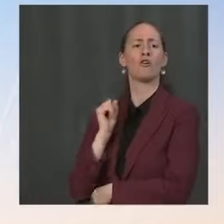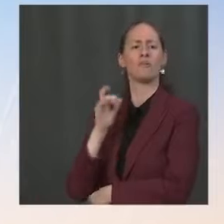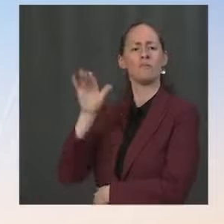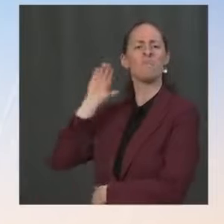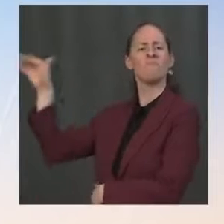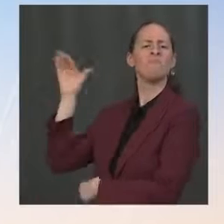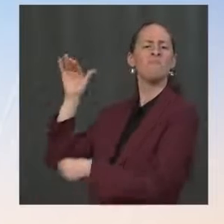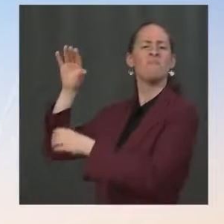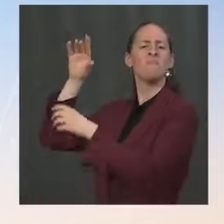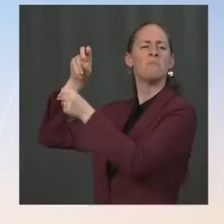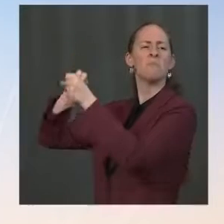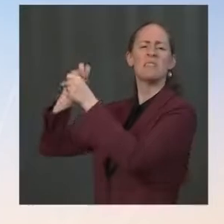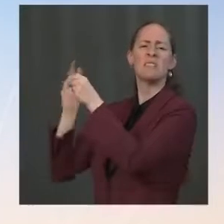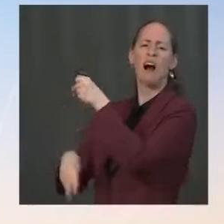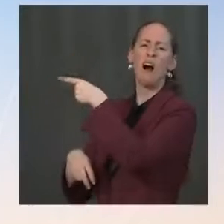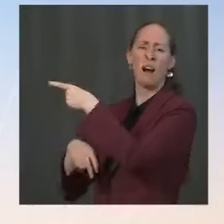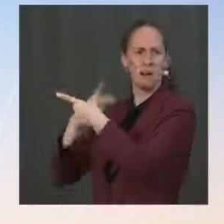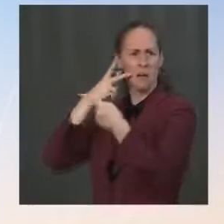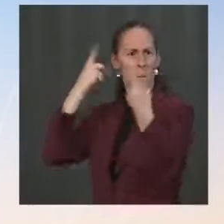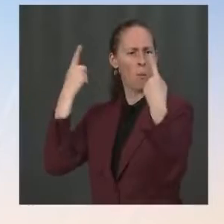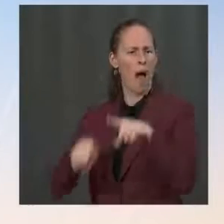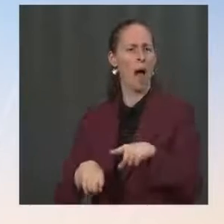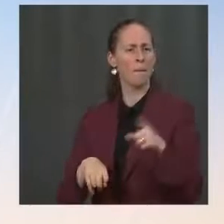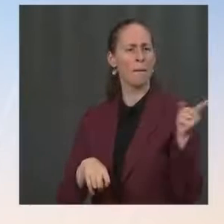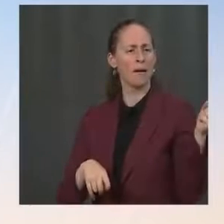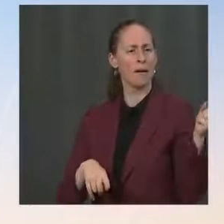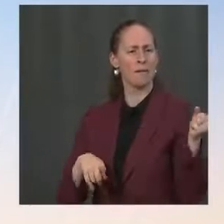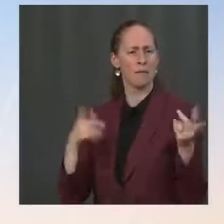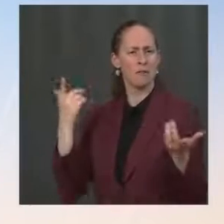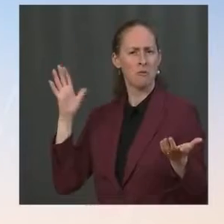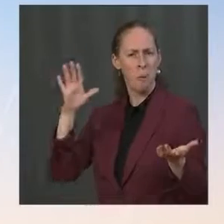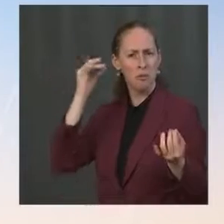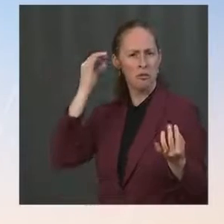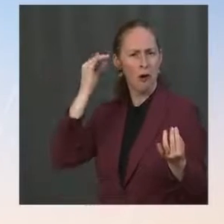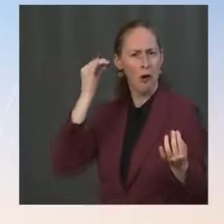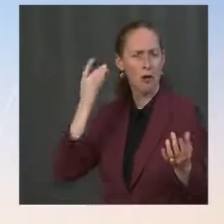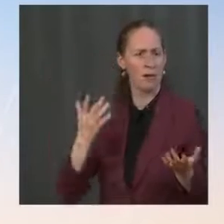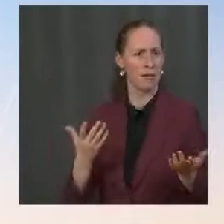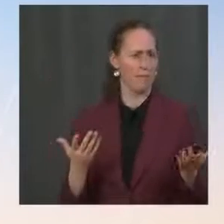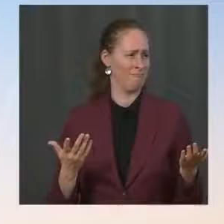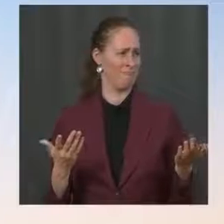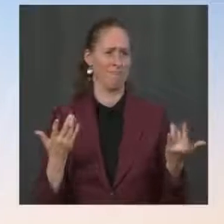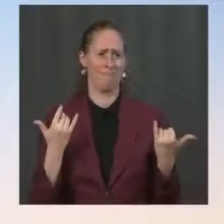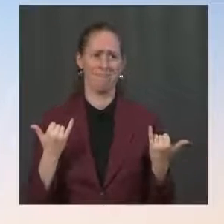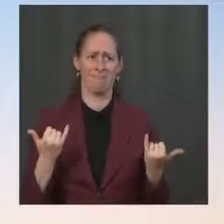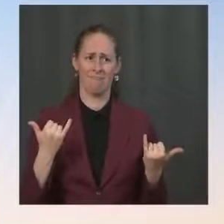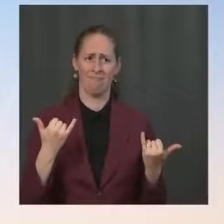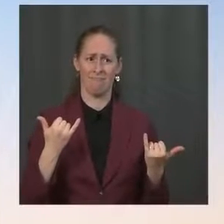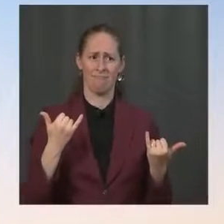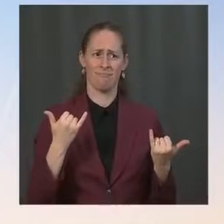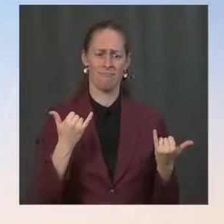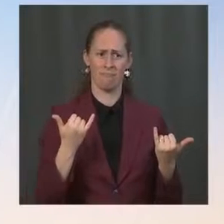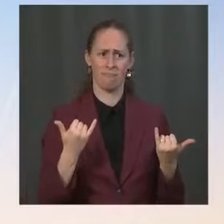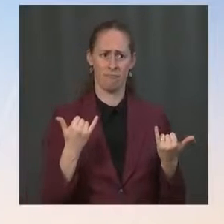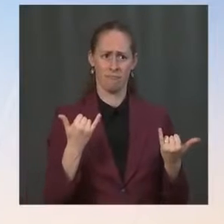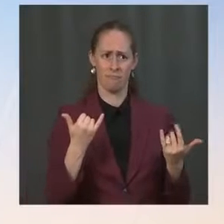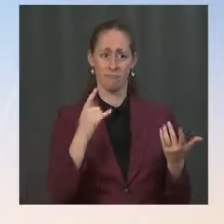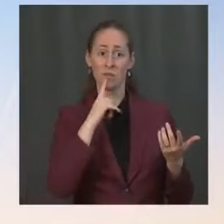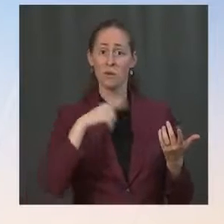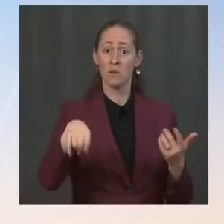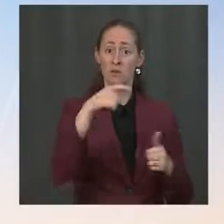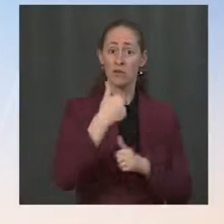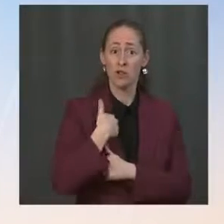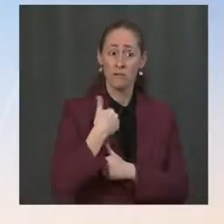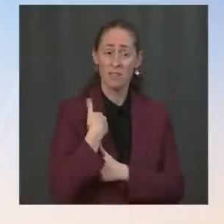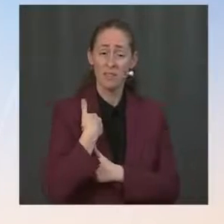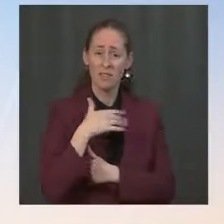the White House's response to that? I would say first, this is a day where U.S. service members, 12 of them, lost their lives at